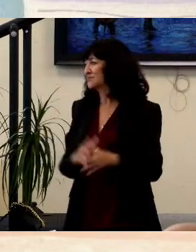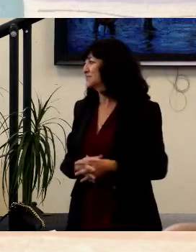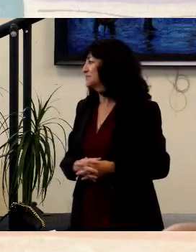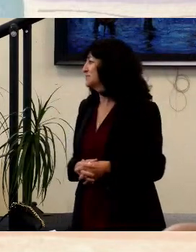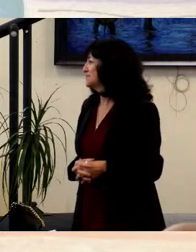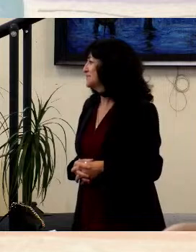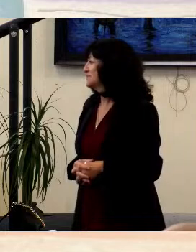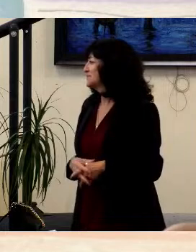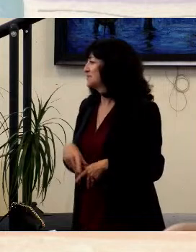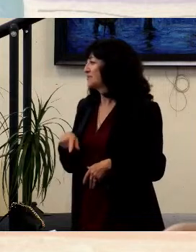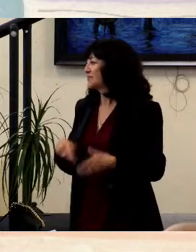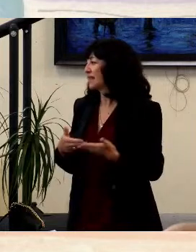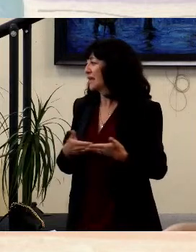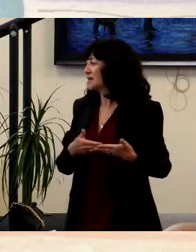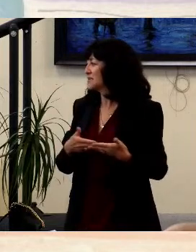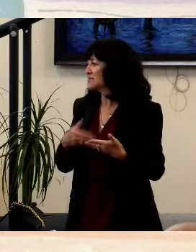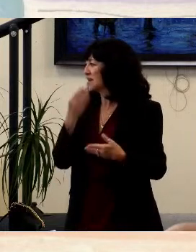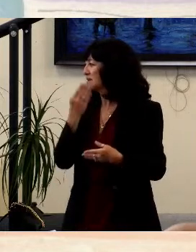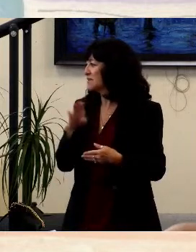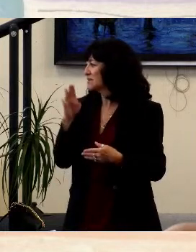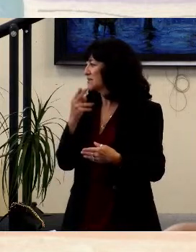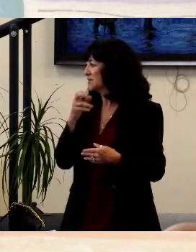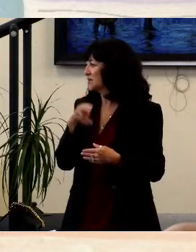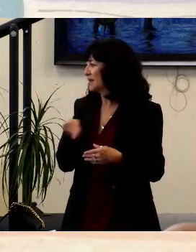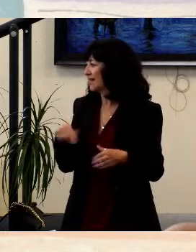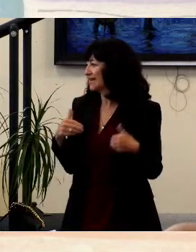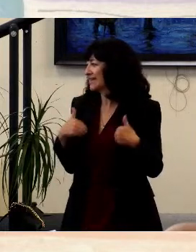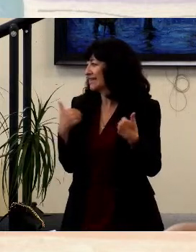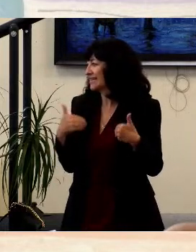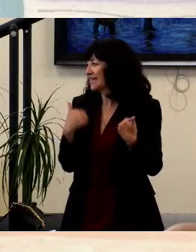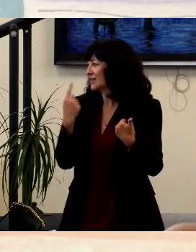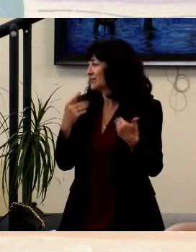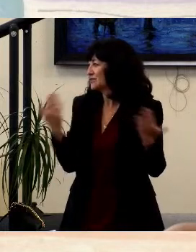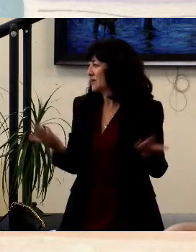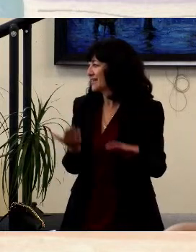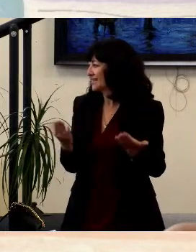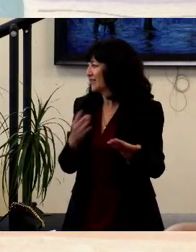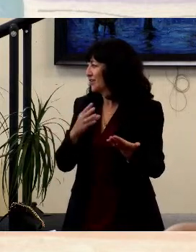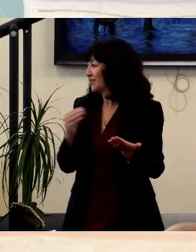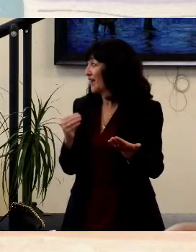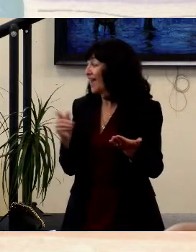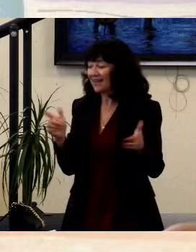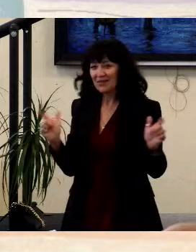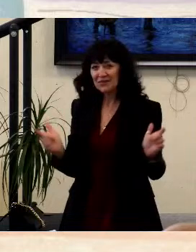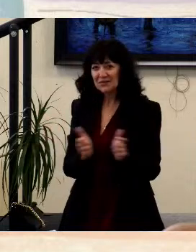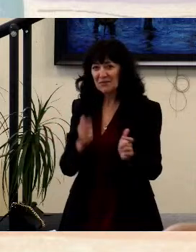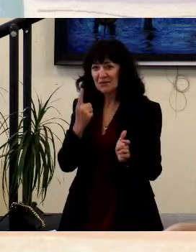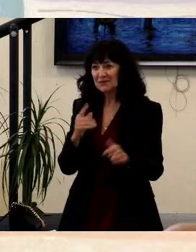Meet baby Blue Hen, nicknamed just Blue, the youngest one here and the smallest one too.